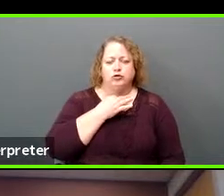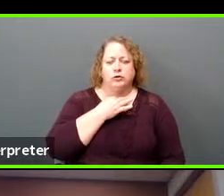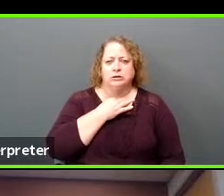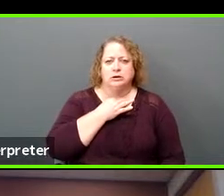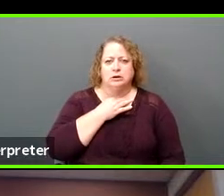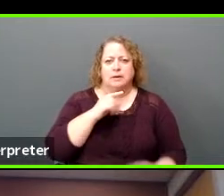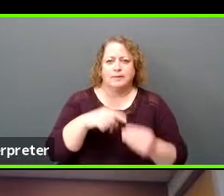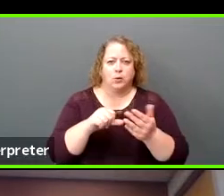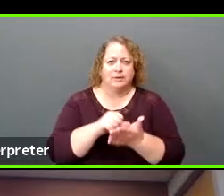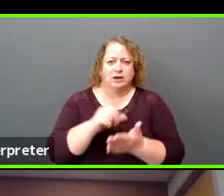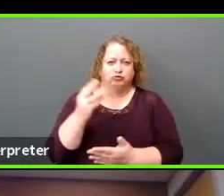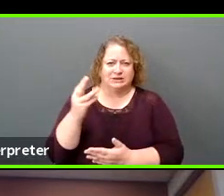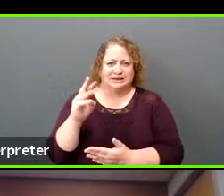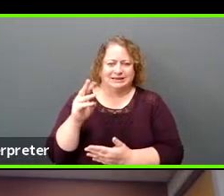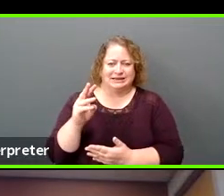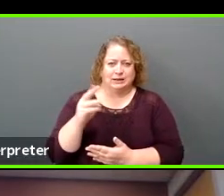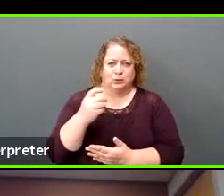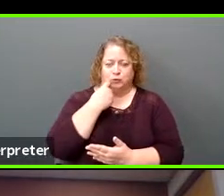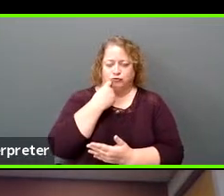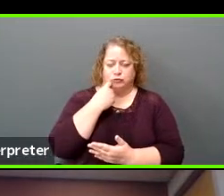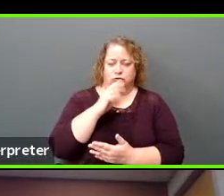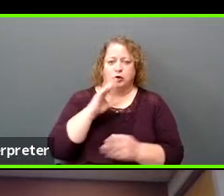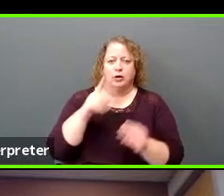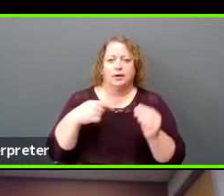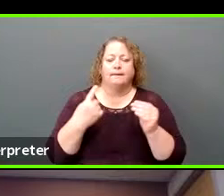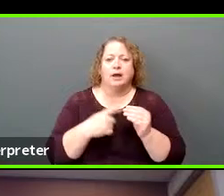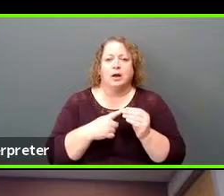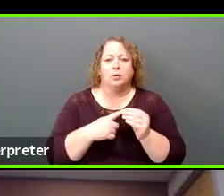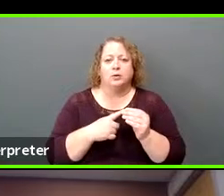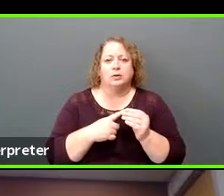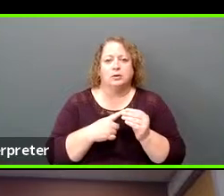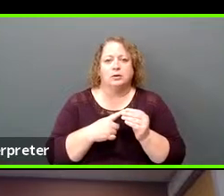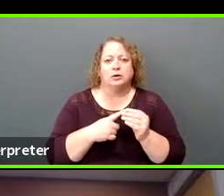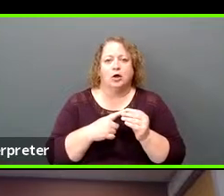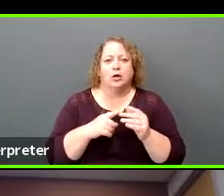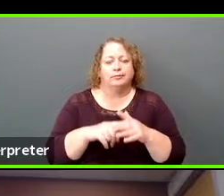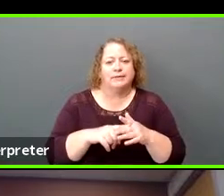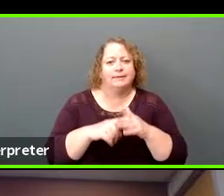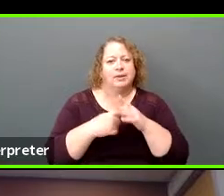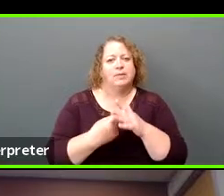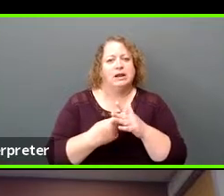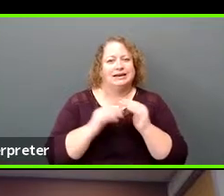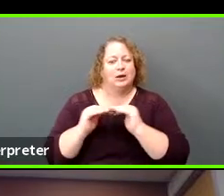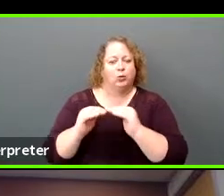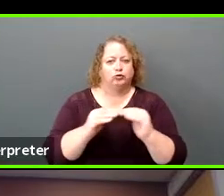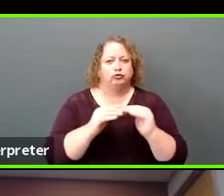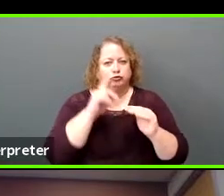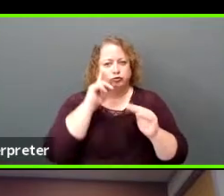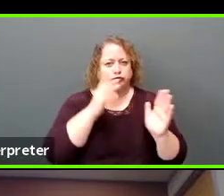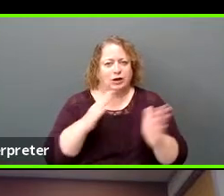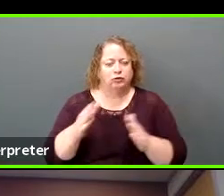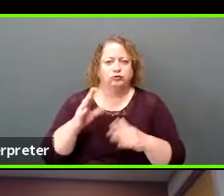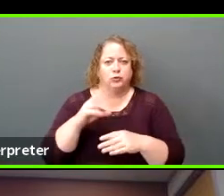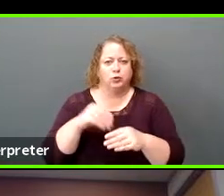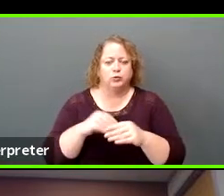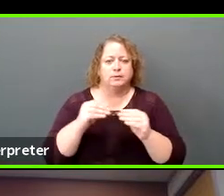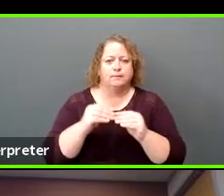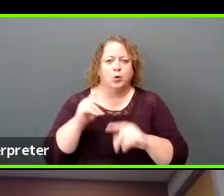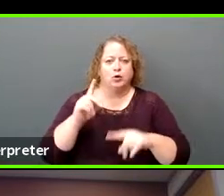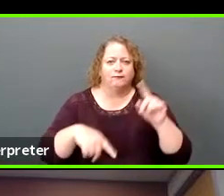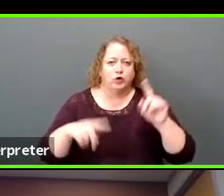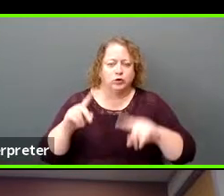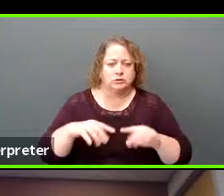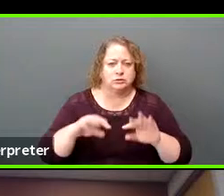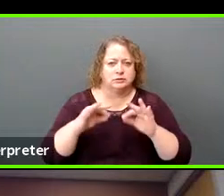curiosity about page 16, which we were just on the implementing equity strategies to include more diverse community and family members